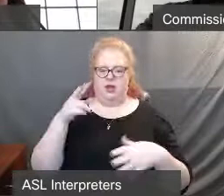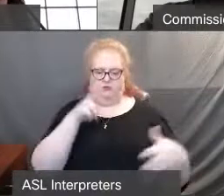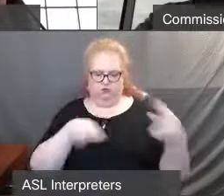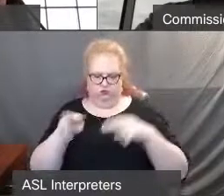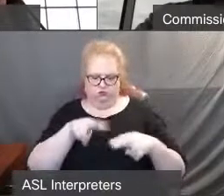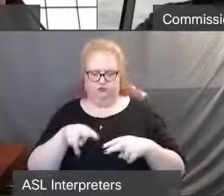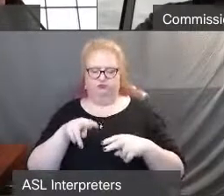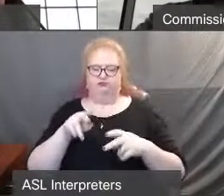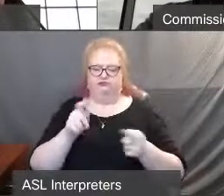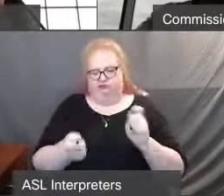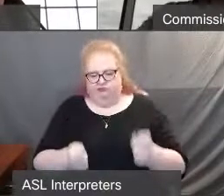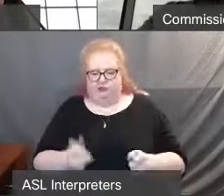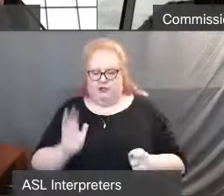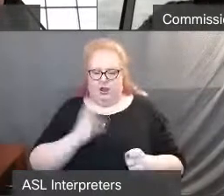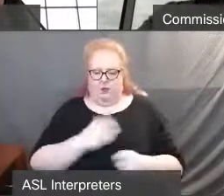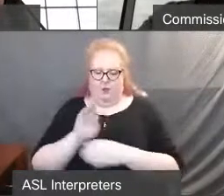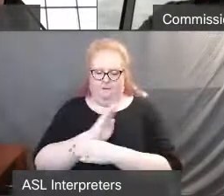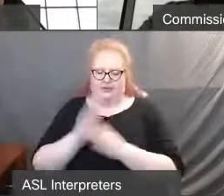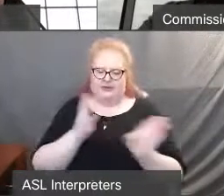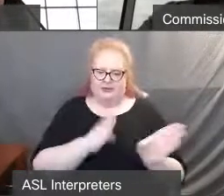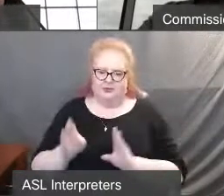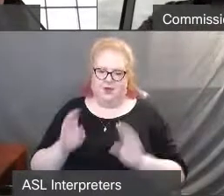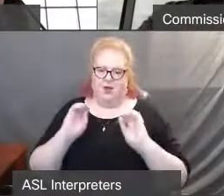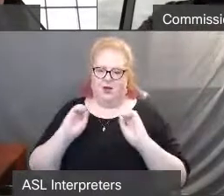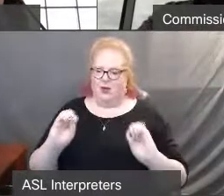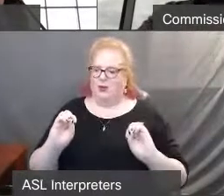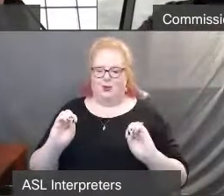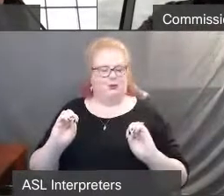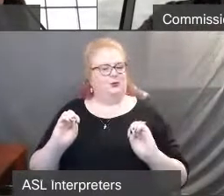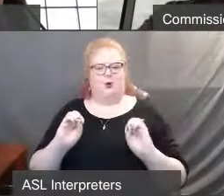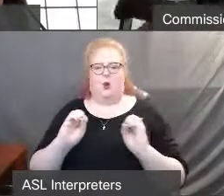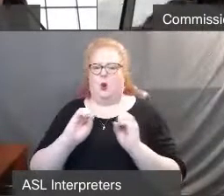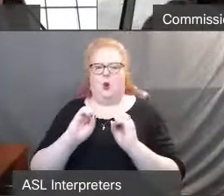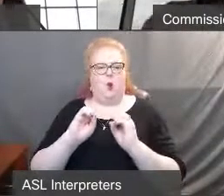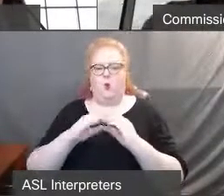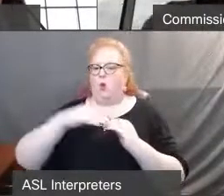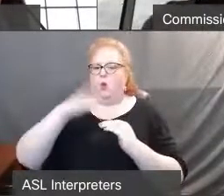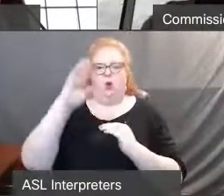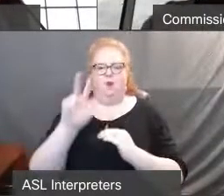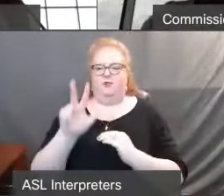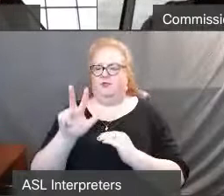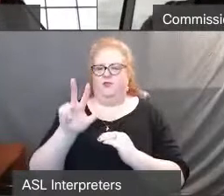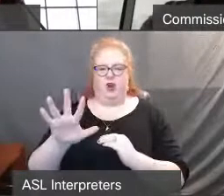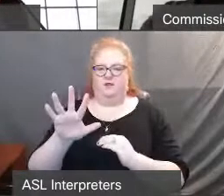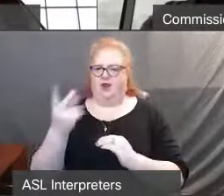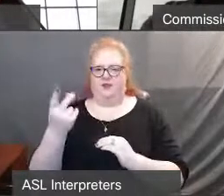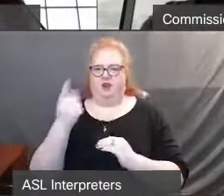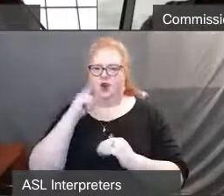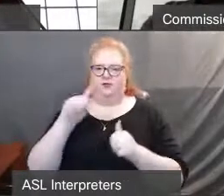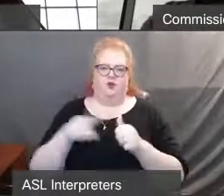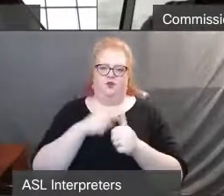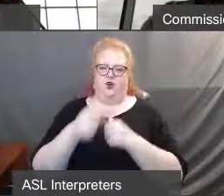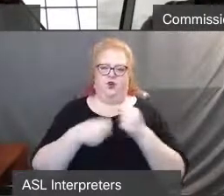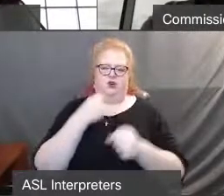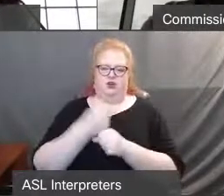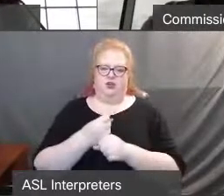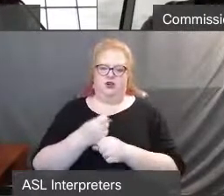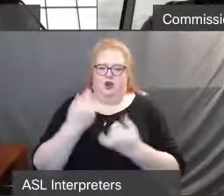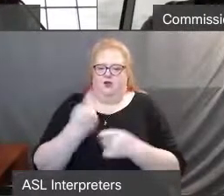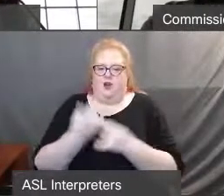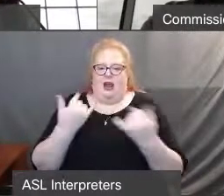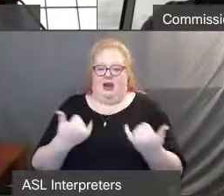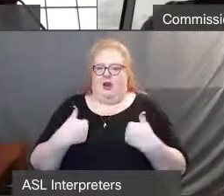not any number of dogs over 35 for the first year. So right now I'm trying to get 5